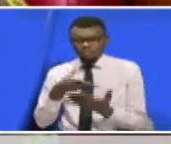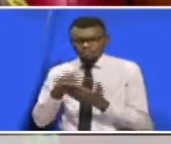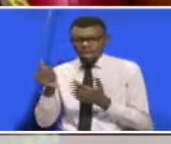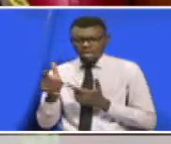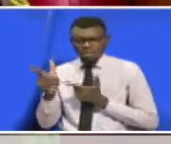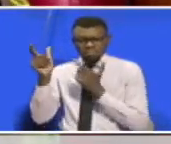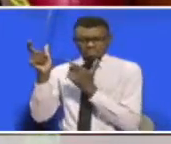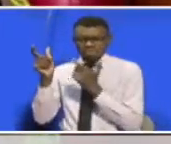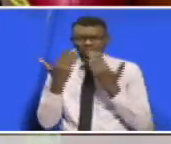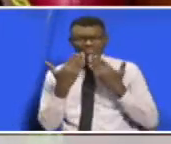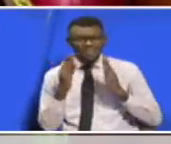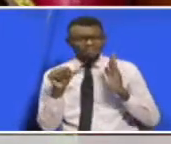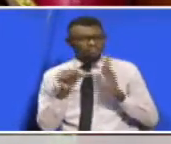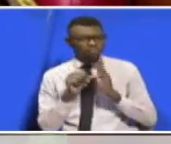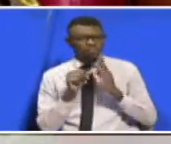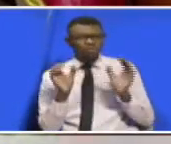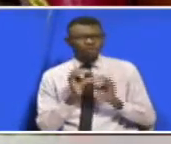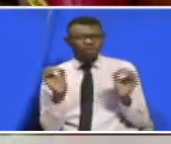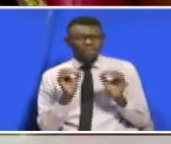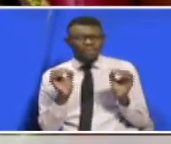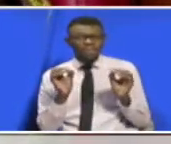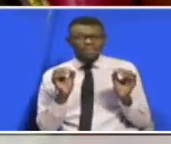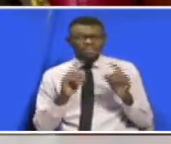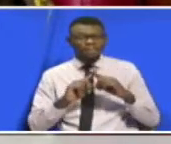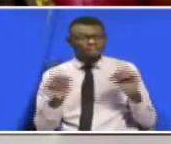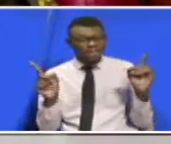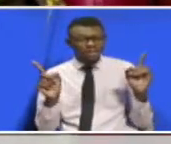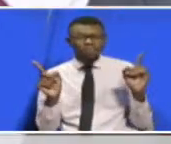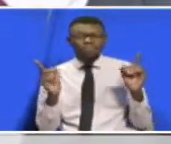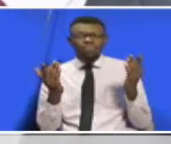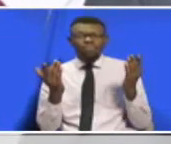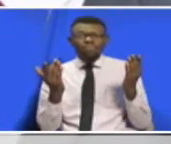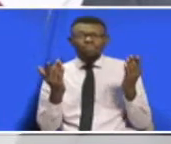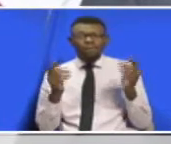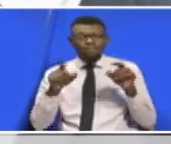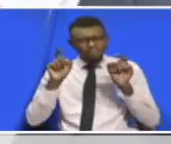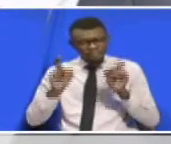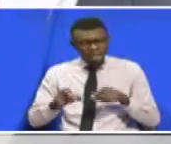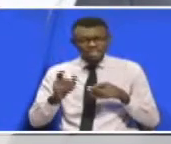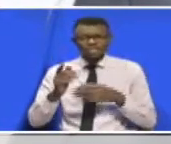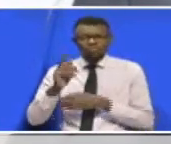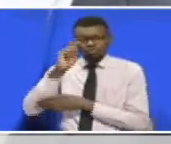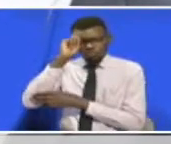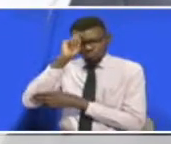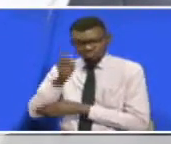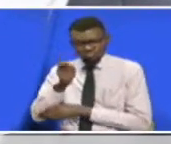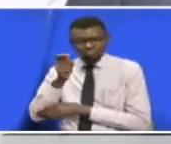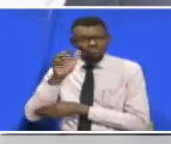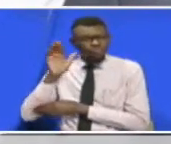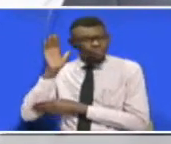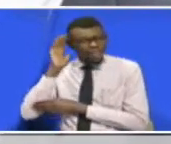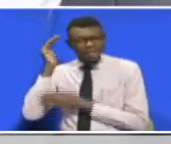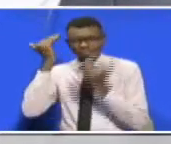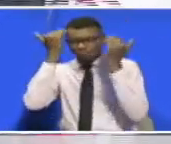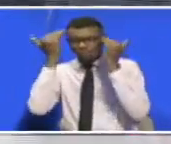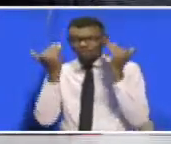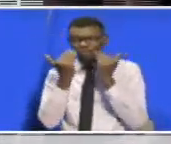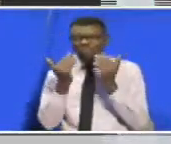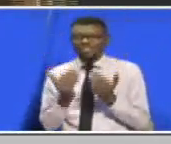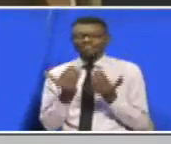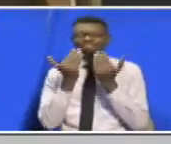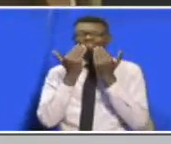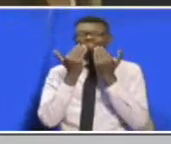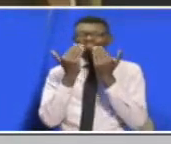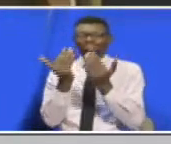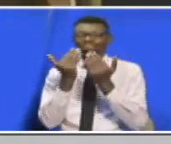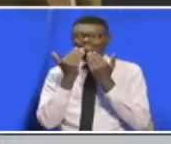issue. The issue is, law ought to be obeyed at all levels, whether you are. Willis Otieno, thank you